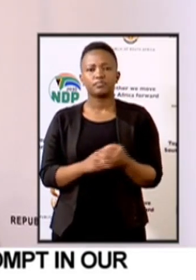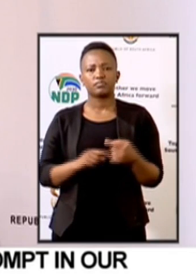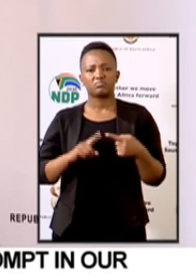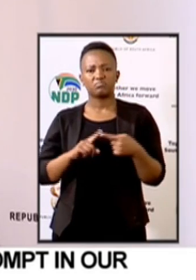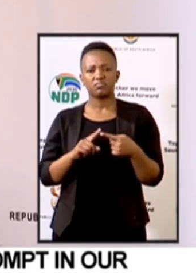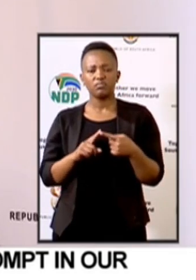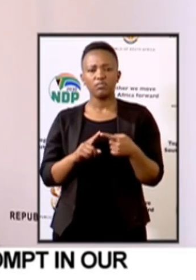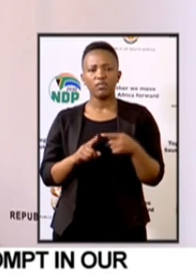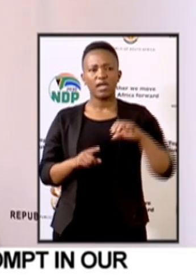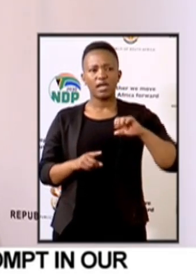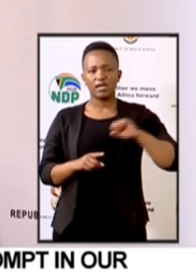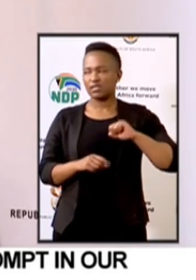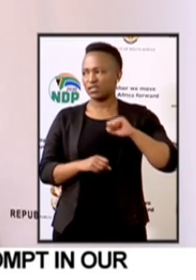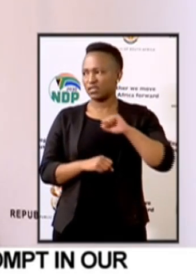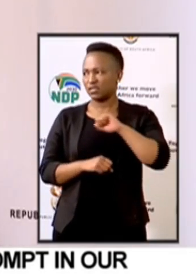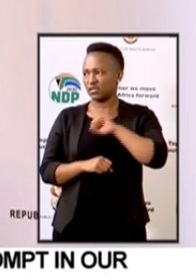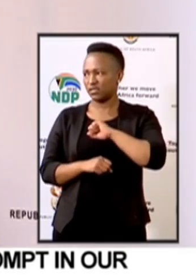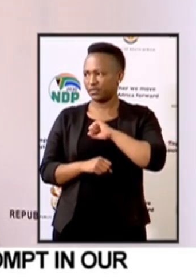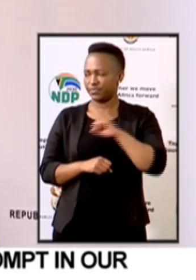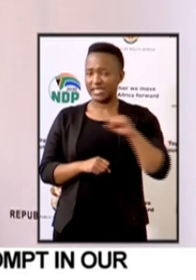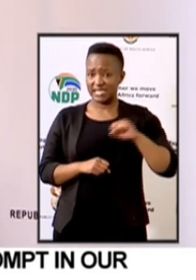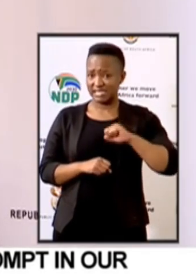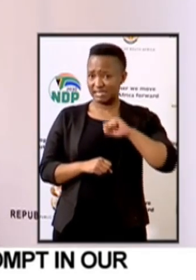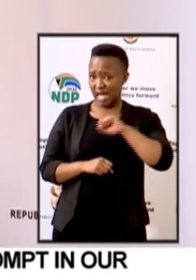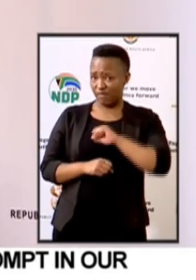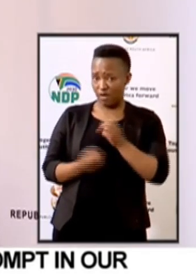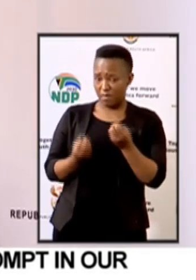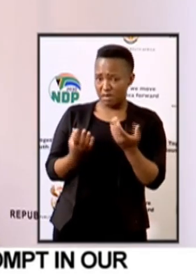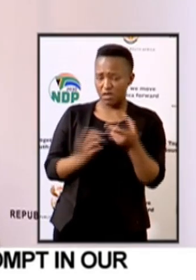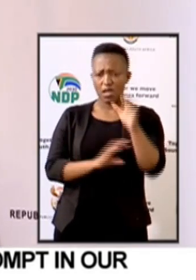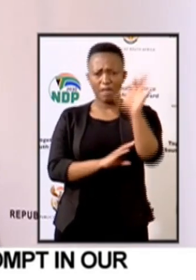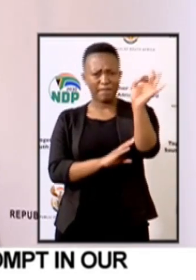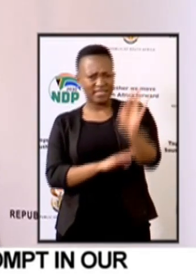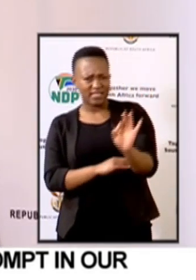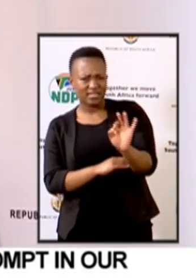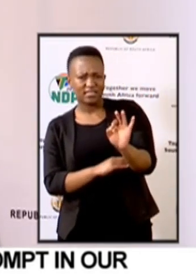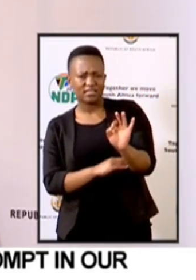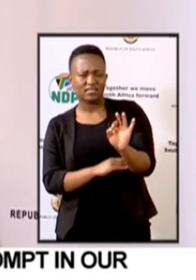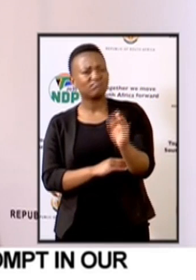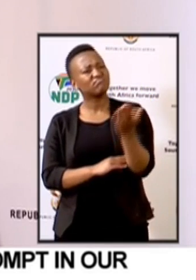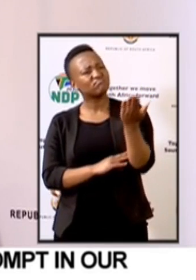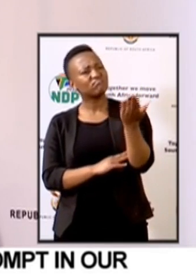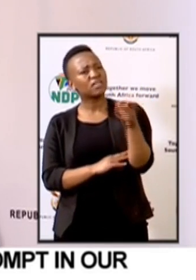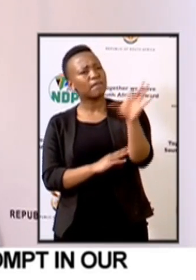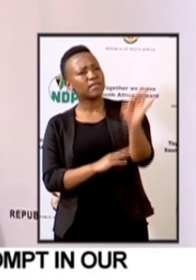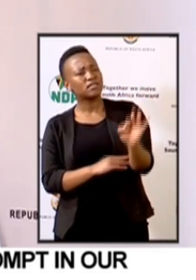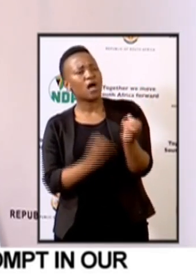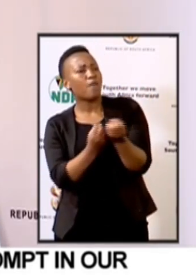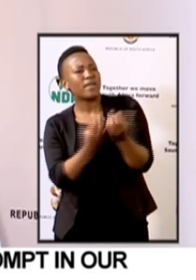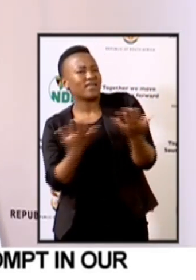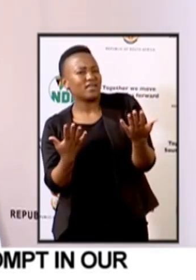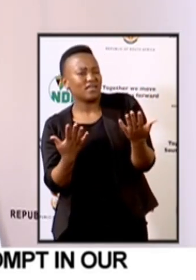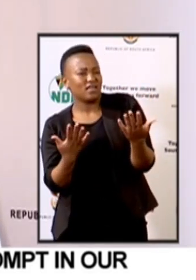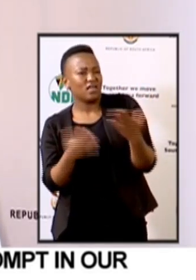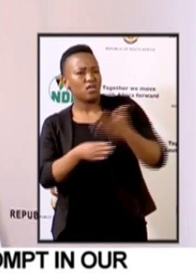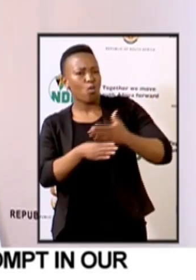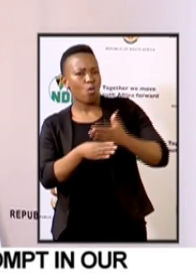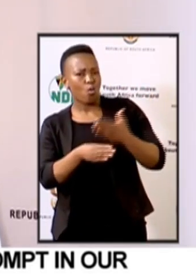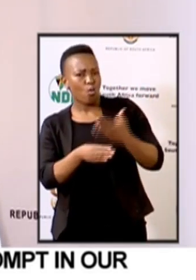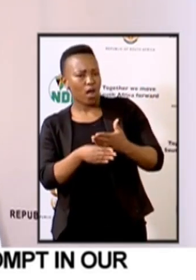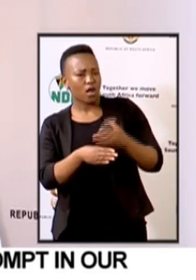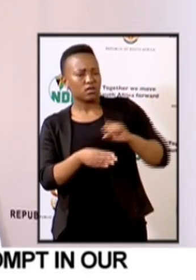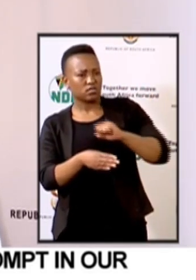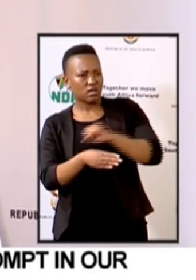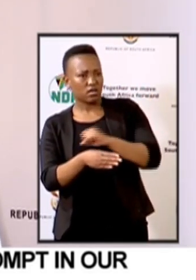number of workers. What are the estimates? Yeah, a percentage. What percentage of the public servants' workforce were